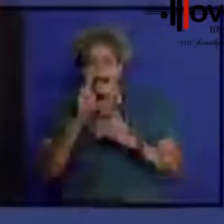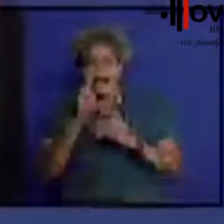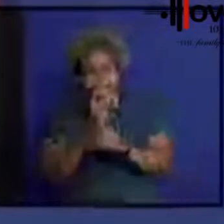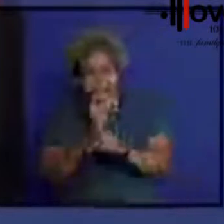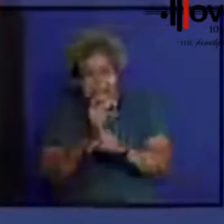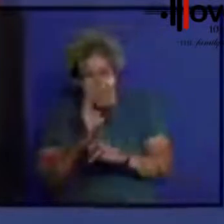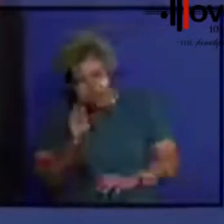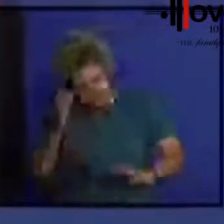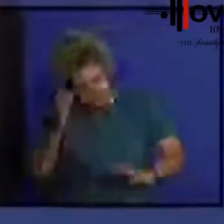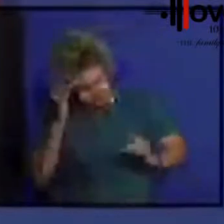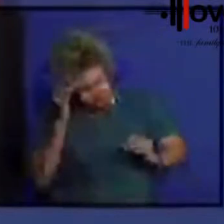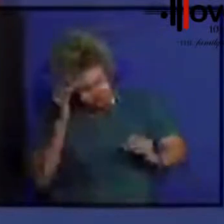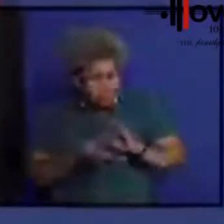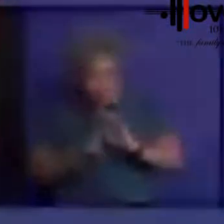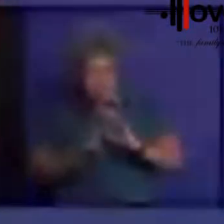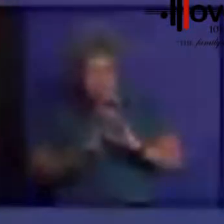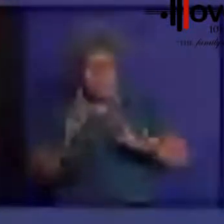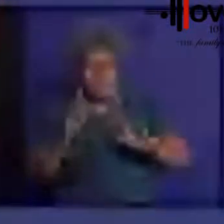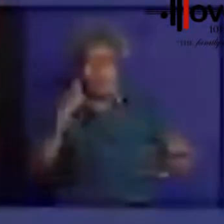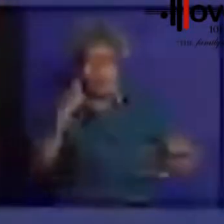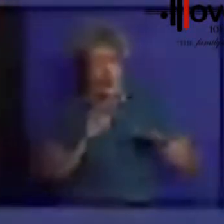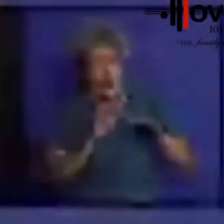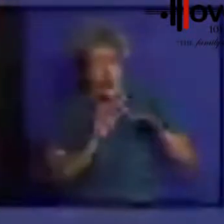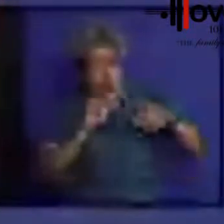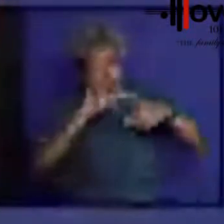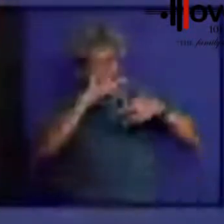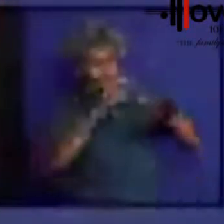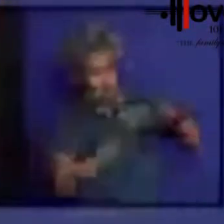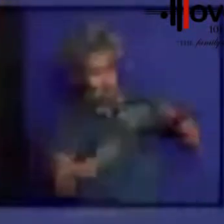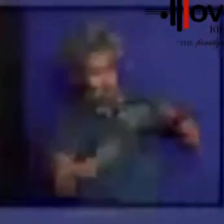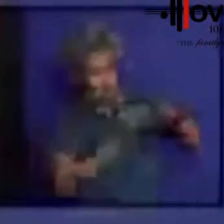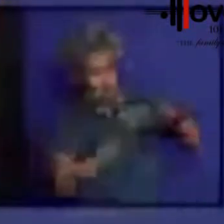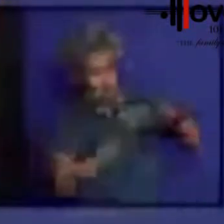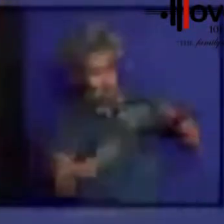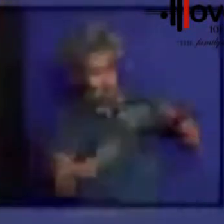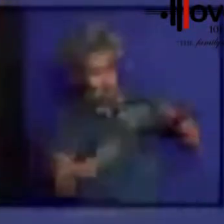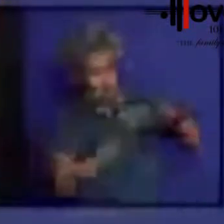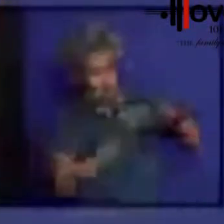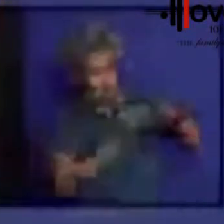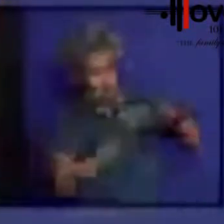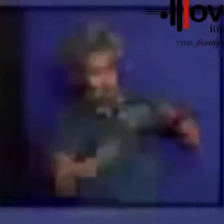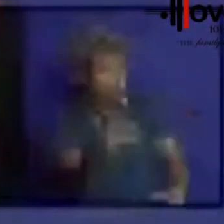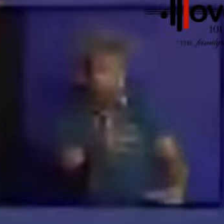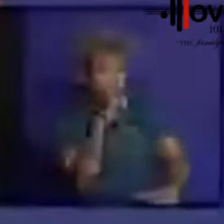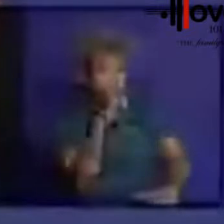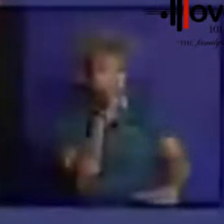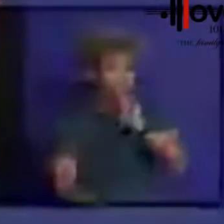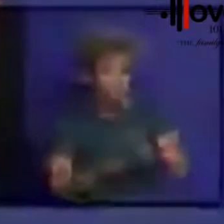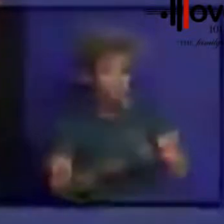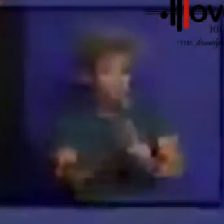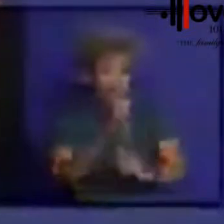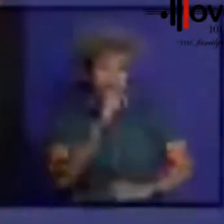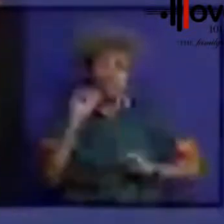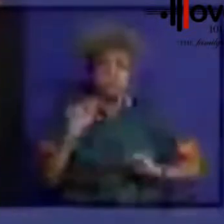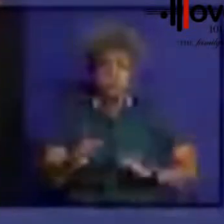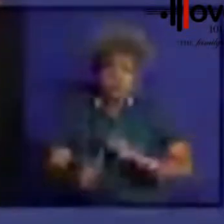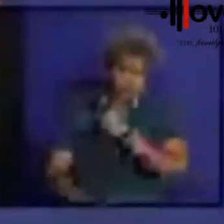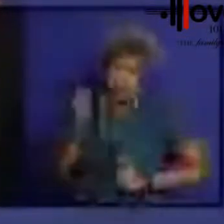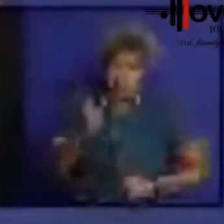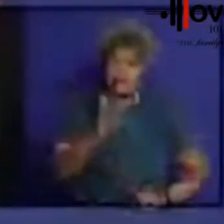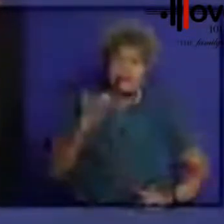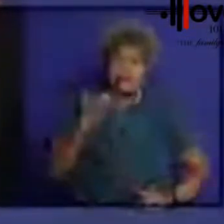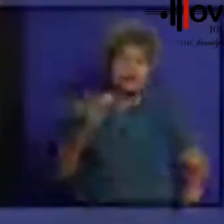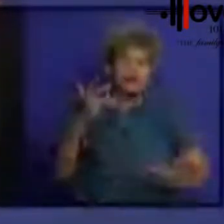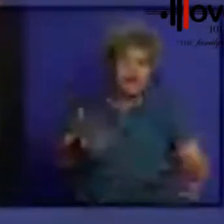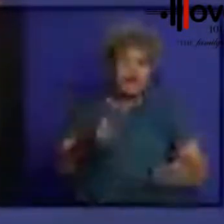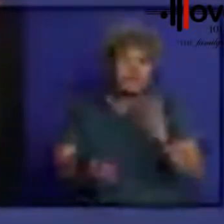trajectory of the storm, the likely strength and impact, the potential threats emanating, and having been